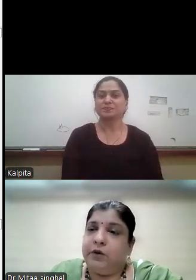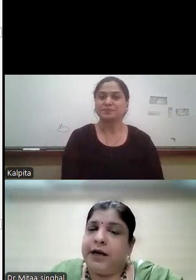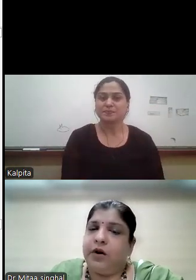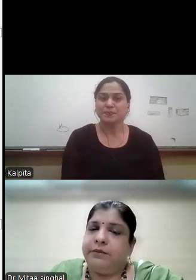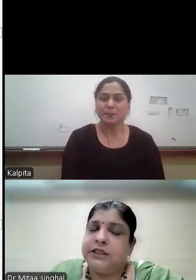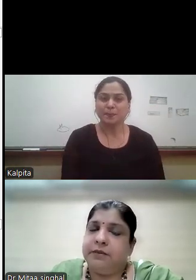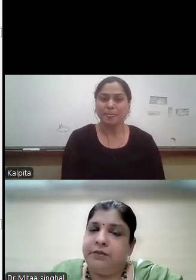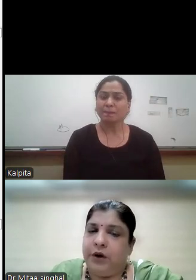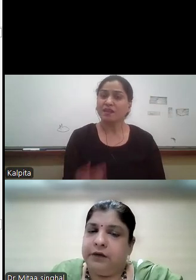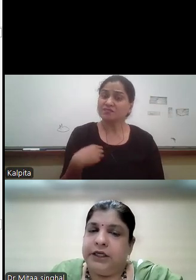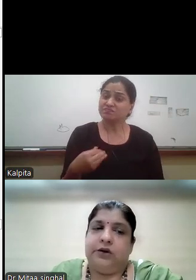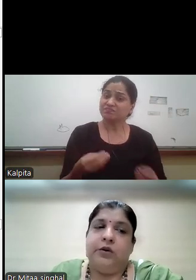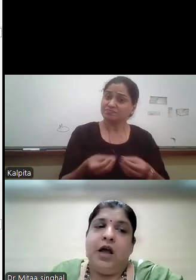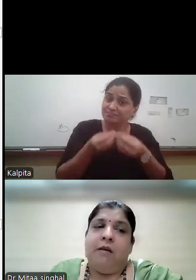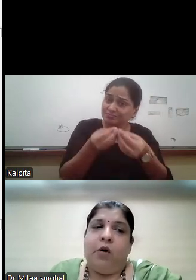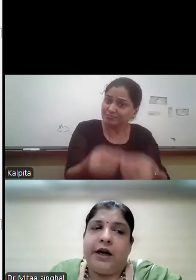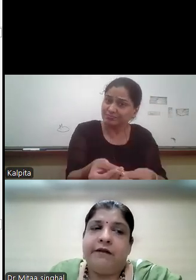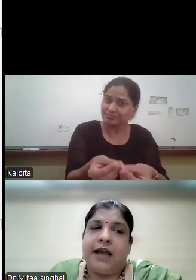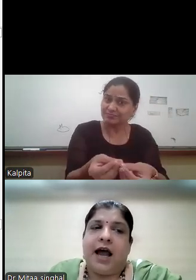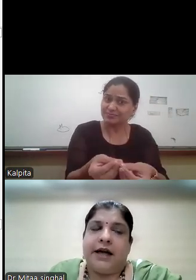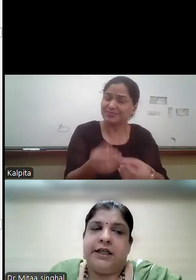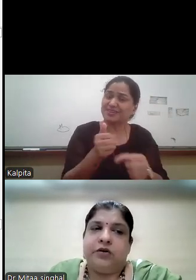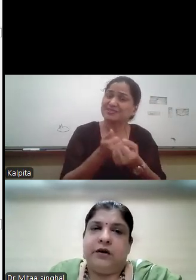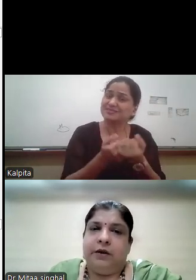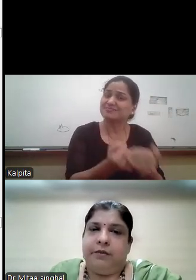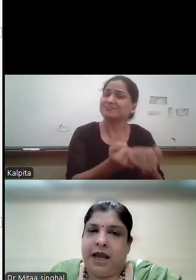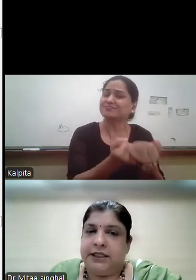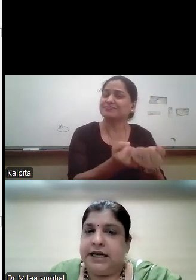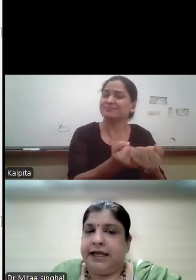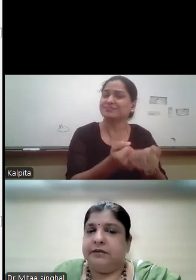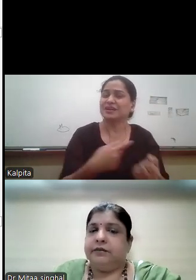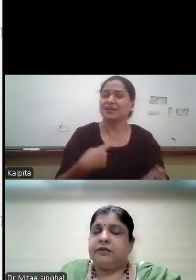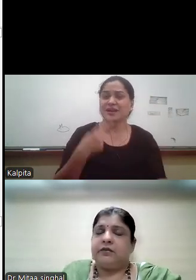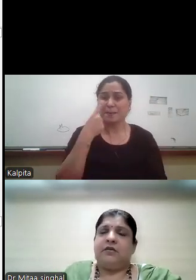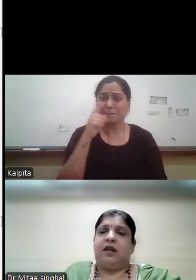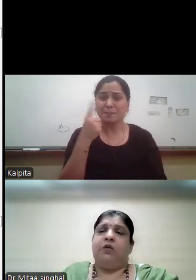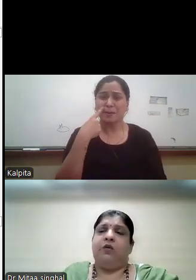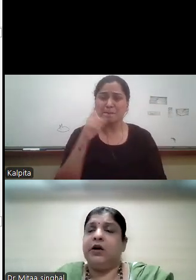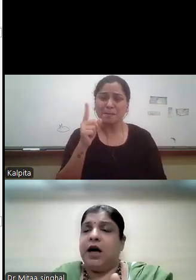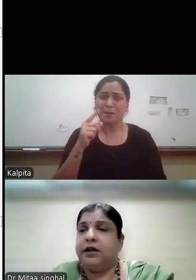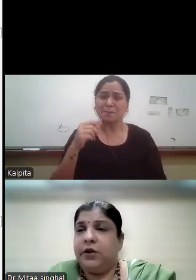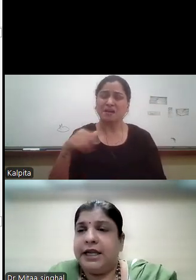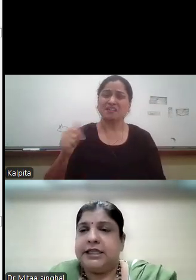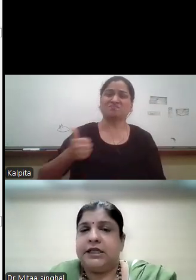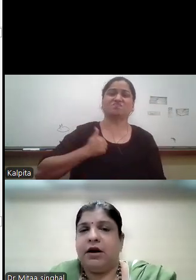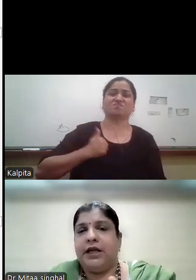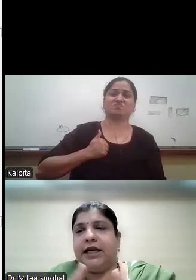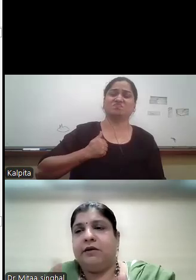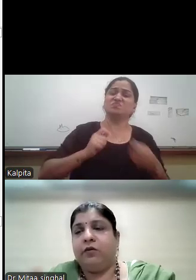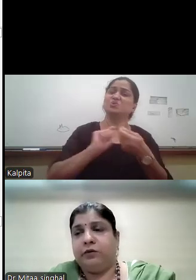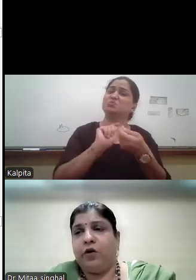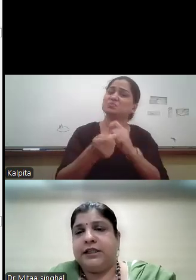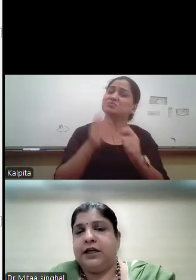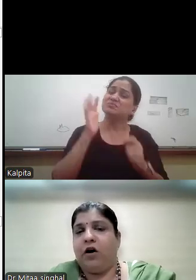to provide proper support. We need to modify the attitude of the parents, like what you are doing is you are doing